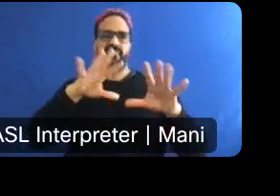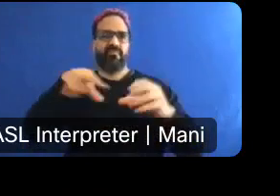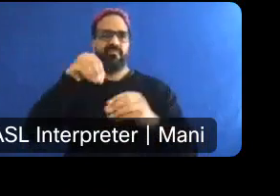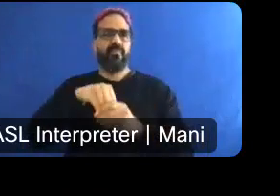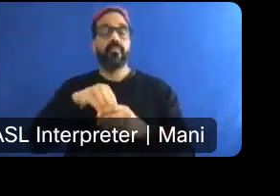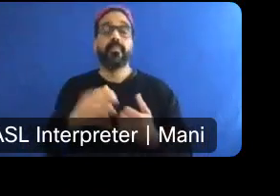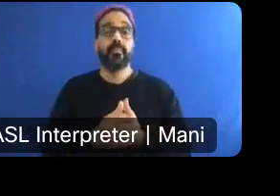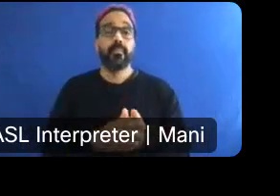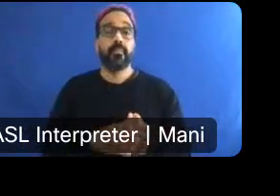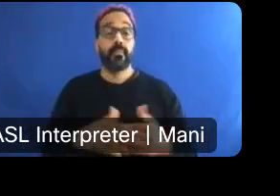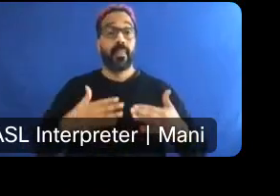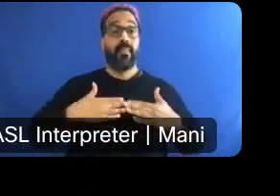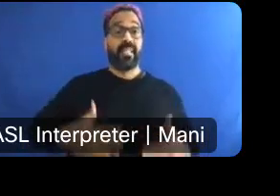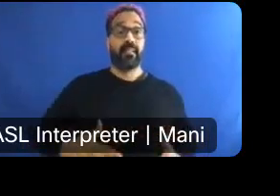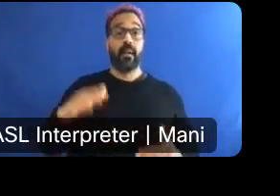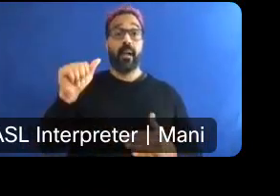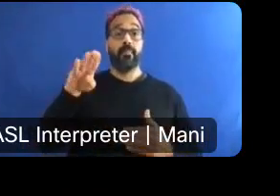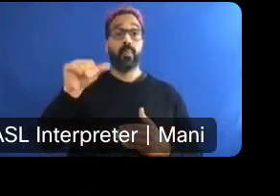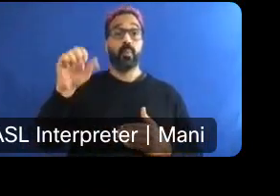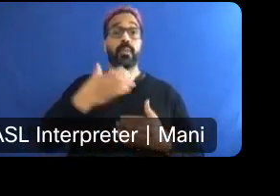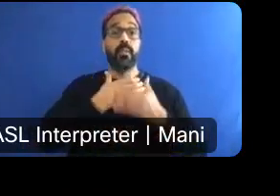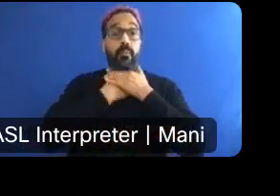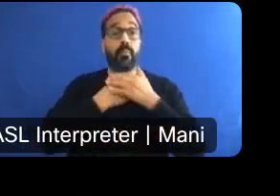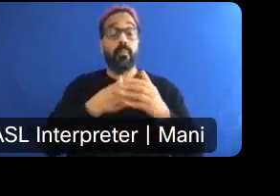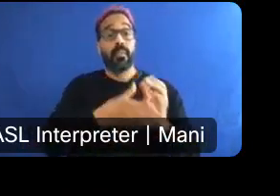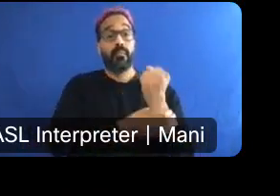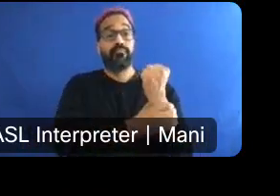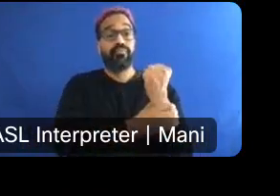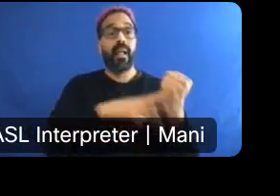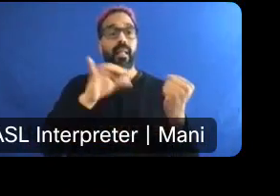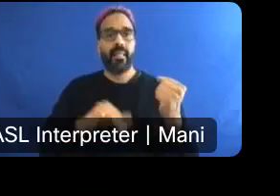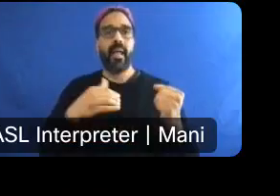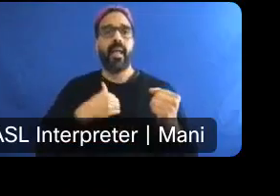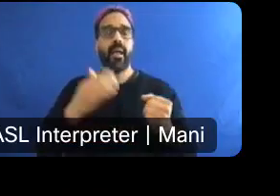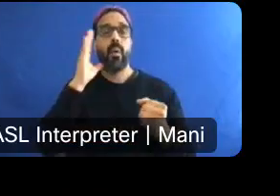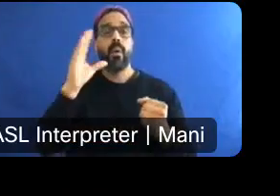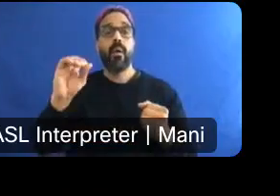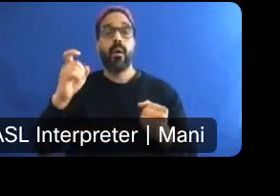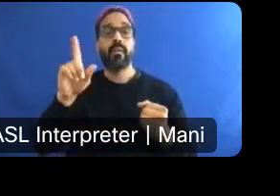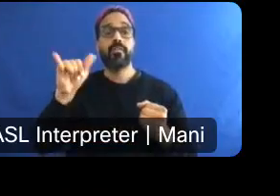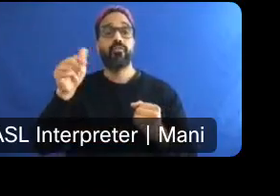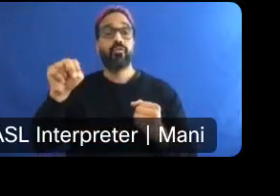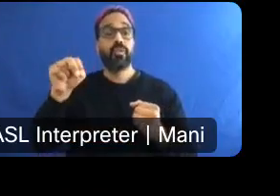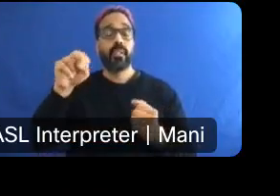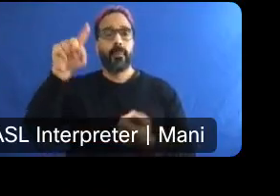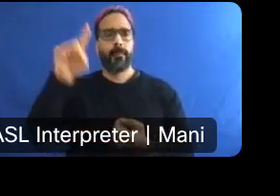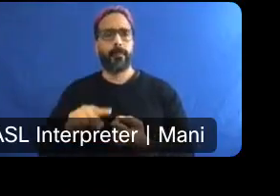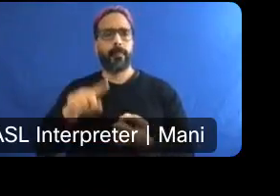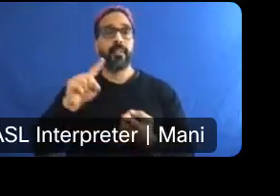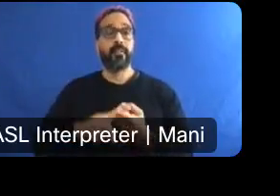physical abuse, strangulation is a form of oxygen depletion to the brain because force is applied to the